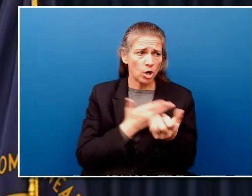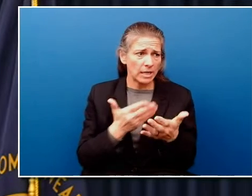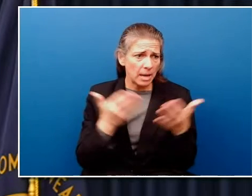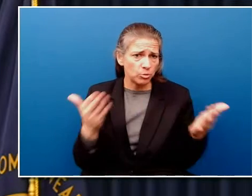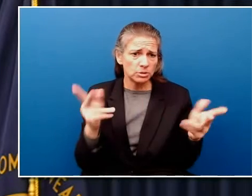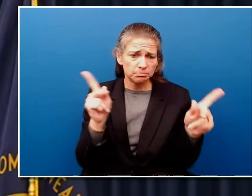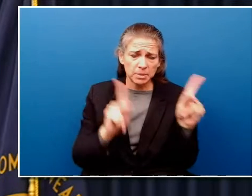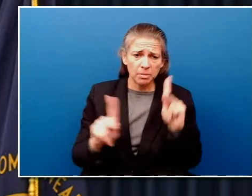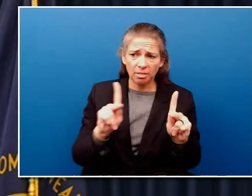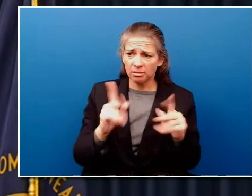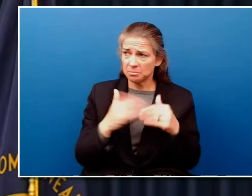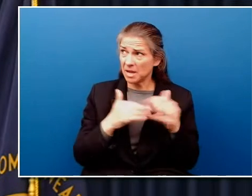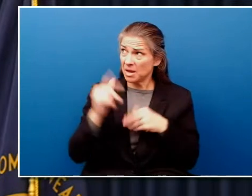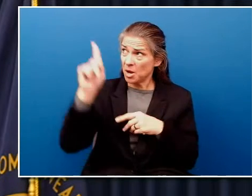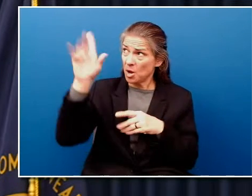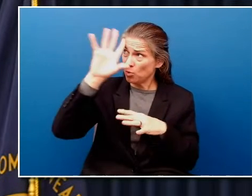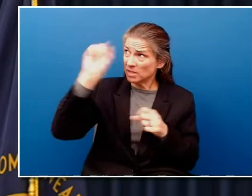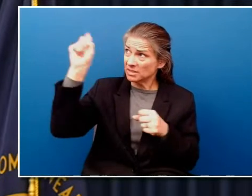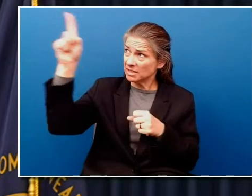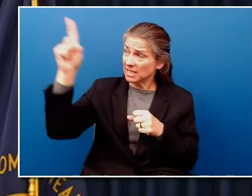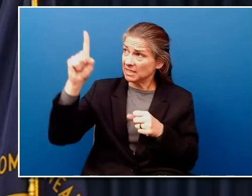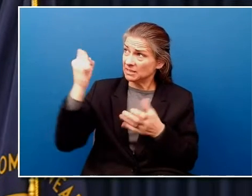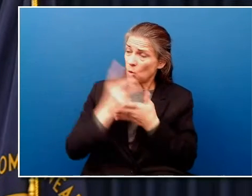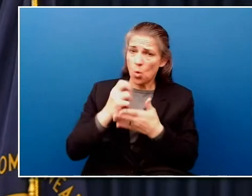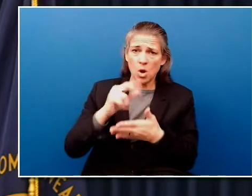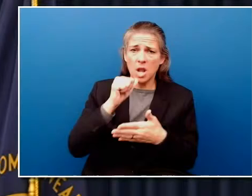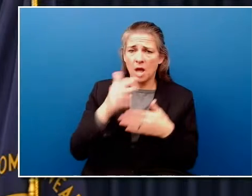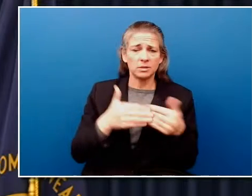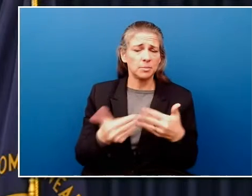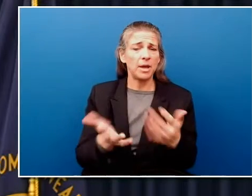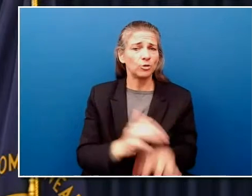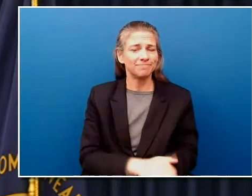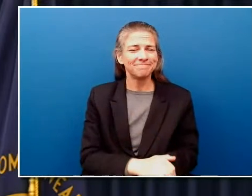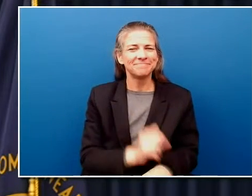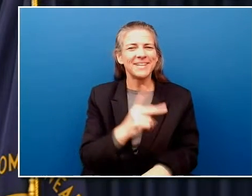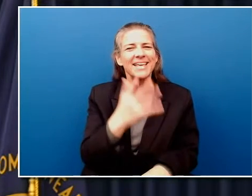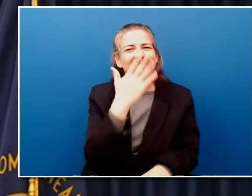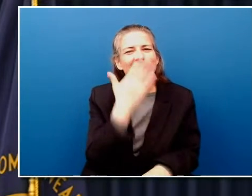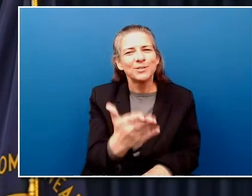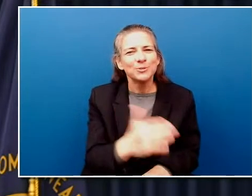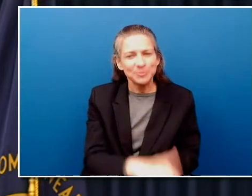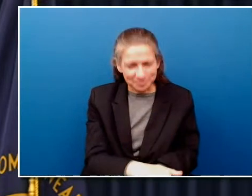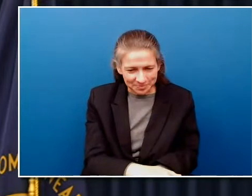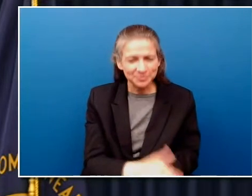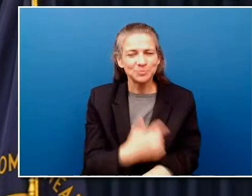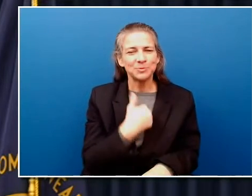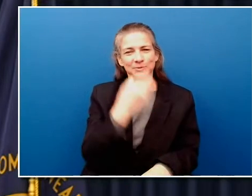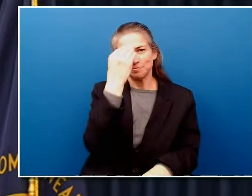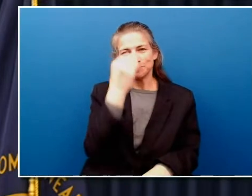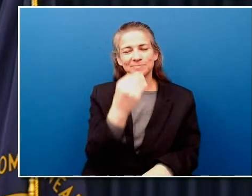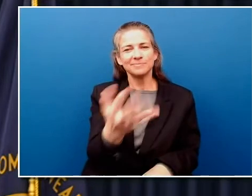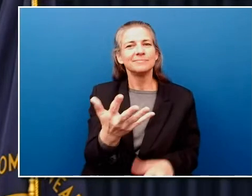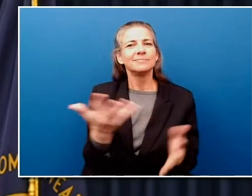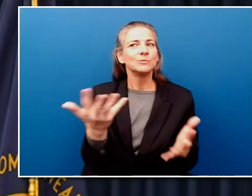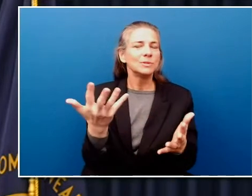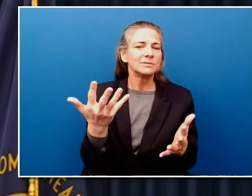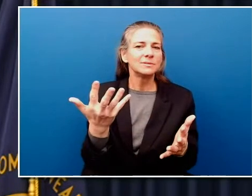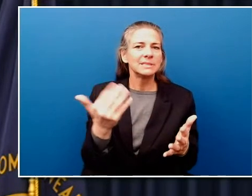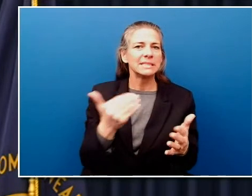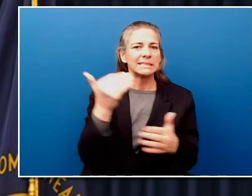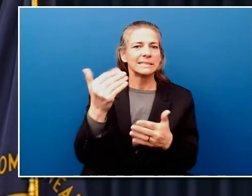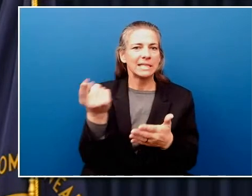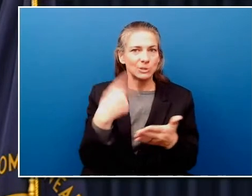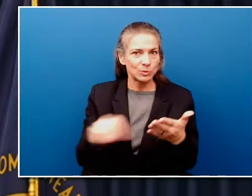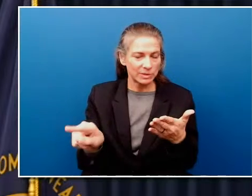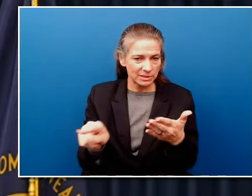presidential declaration or not. All right. Thank you all very much. We'll let you know about next week. I